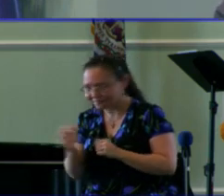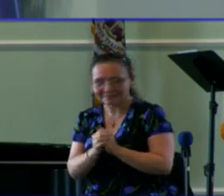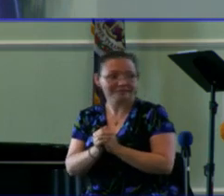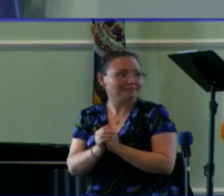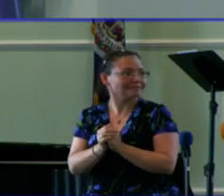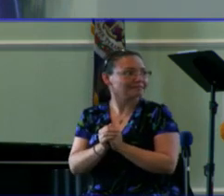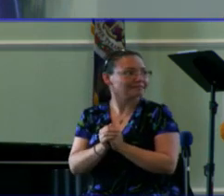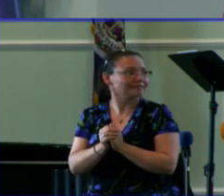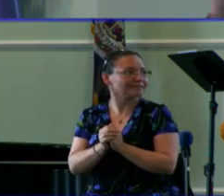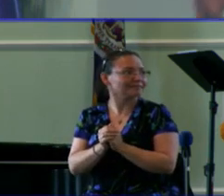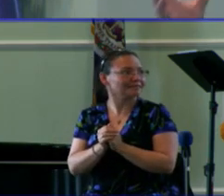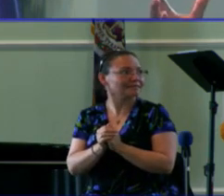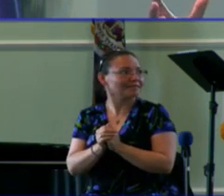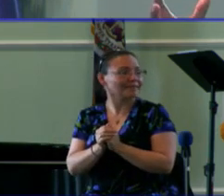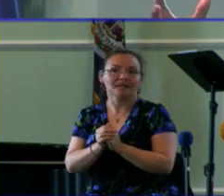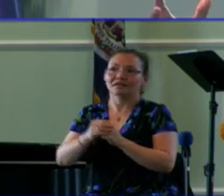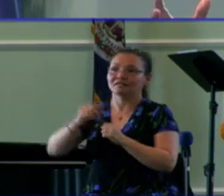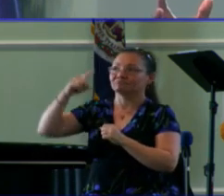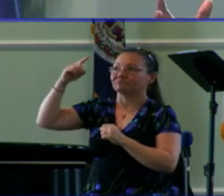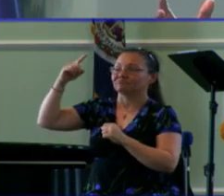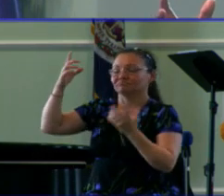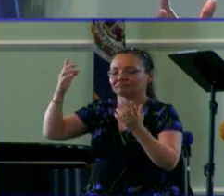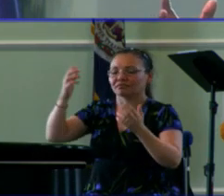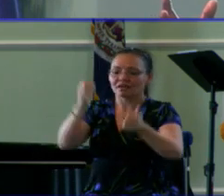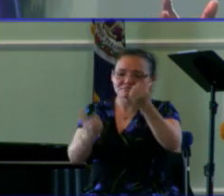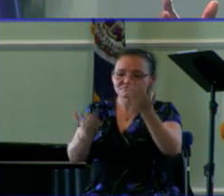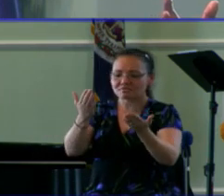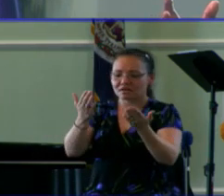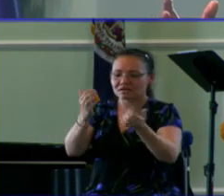Compared to the sun, per se,